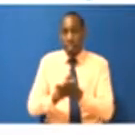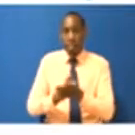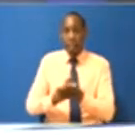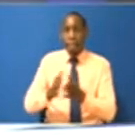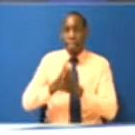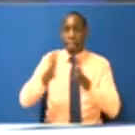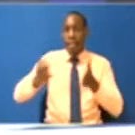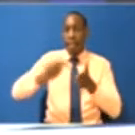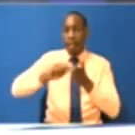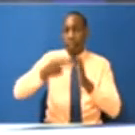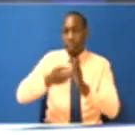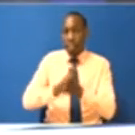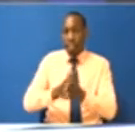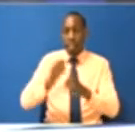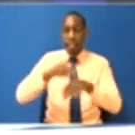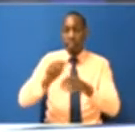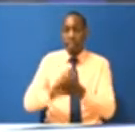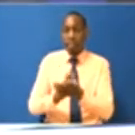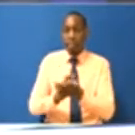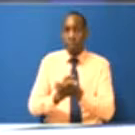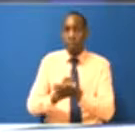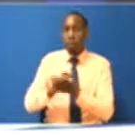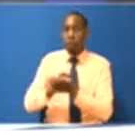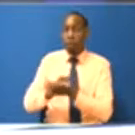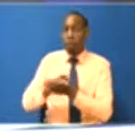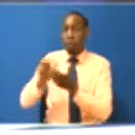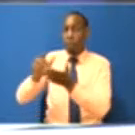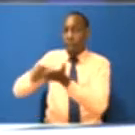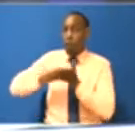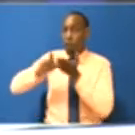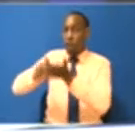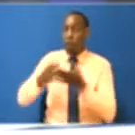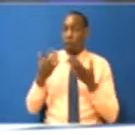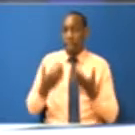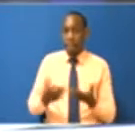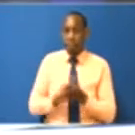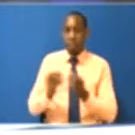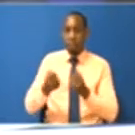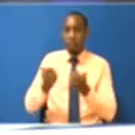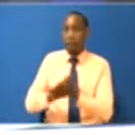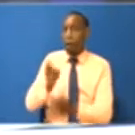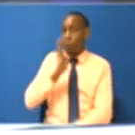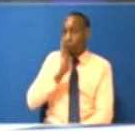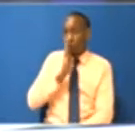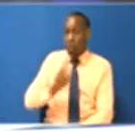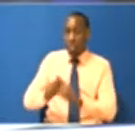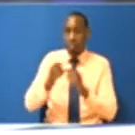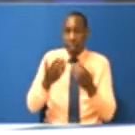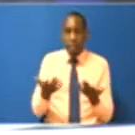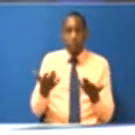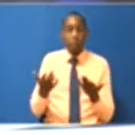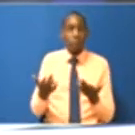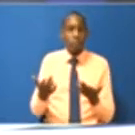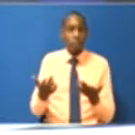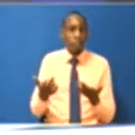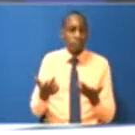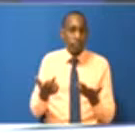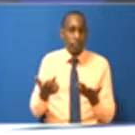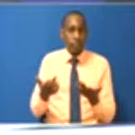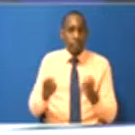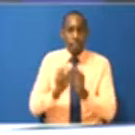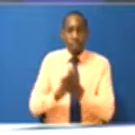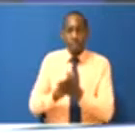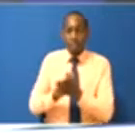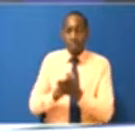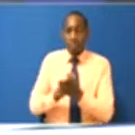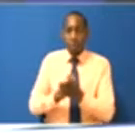projects when you are heavily indebted so how are you going to deal with this for that how i you know which areas